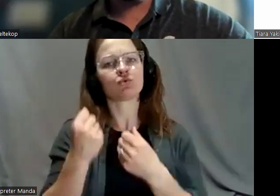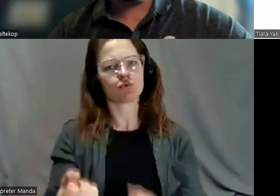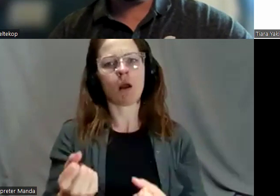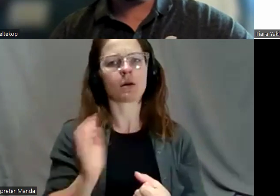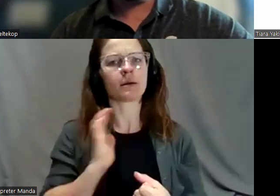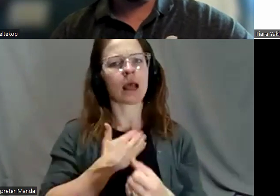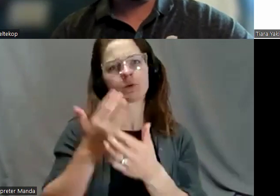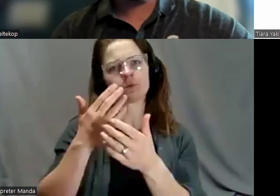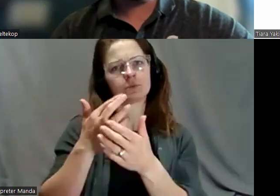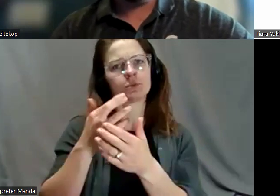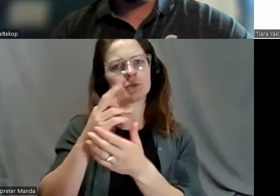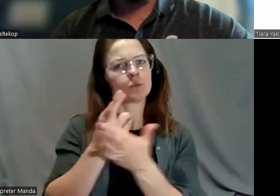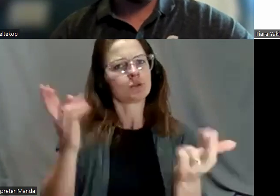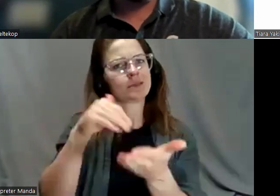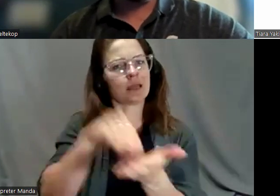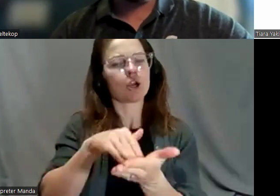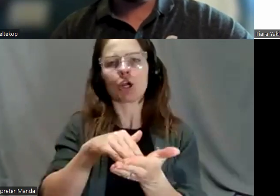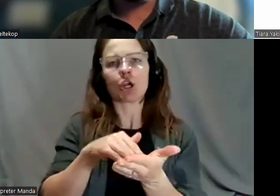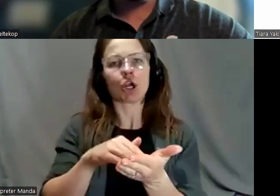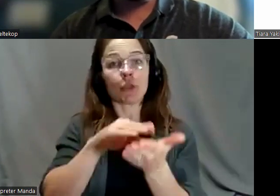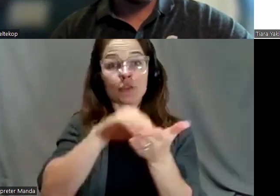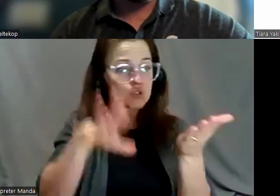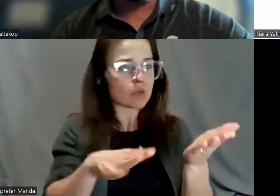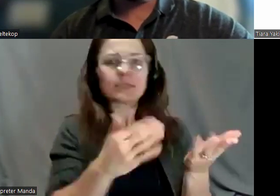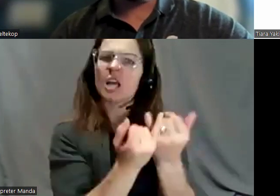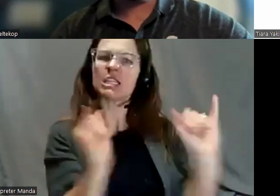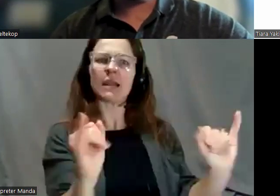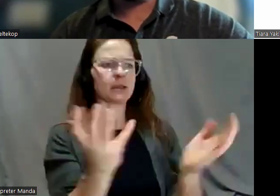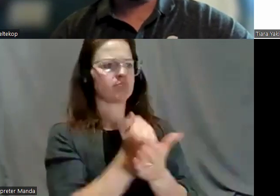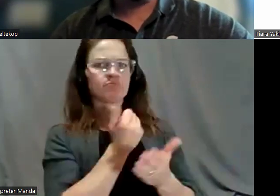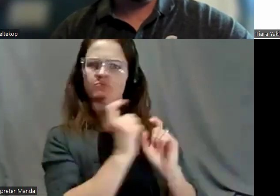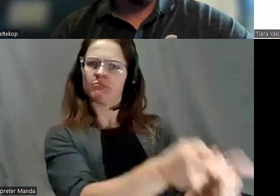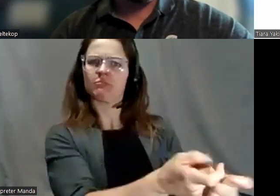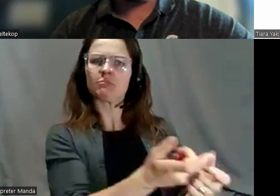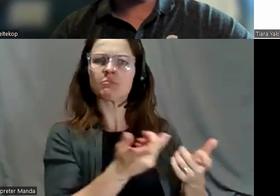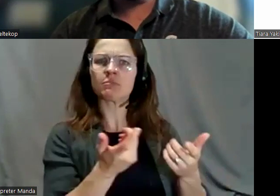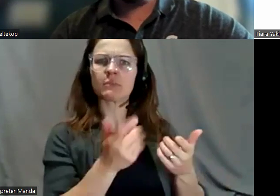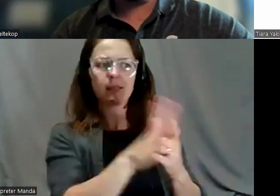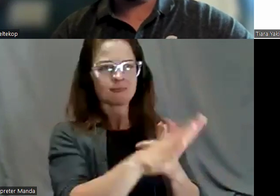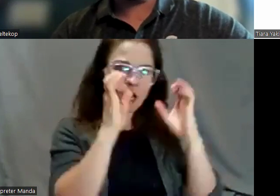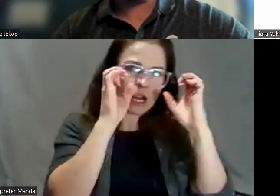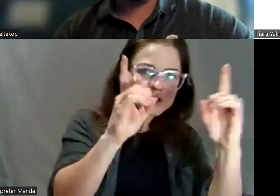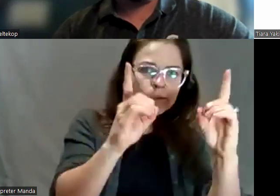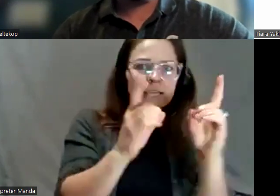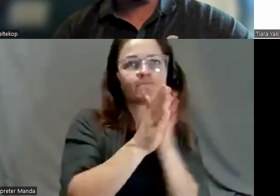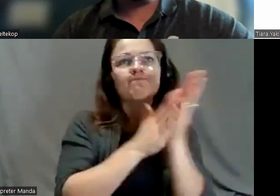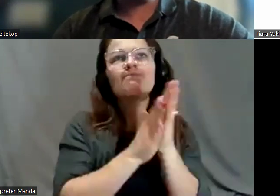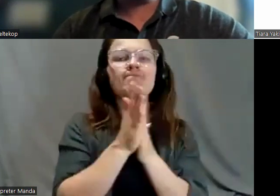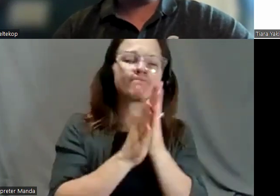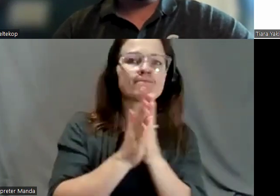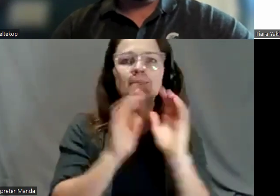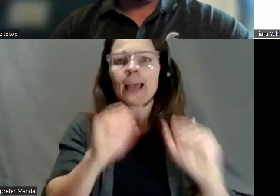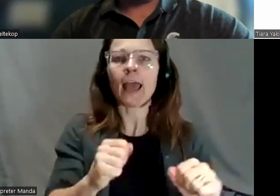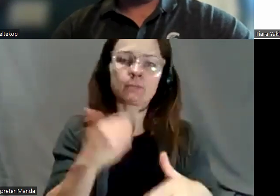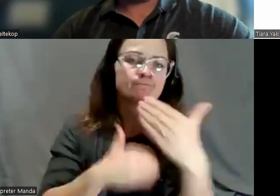our students are entitled to autonomy and the ability to drive their education, particularly at post-secondary level.